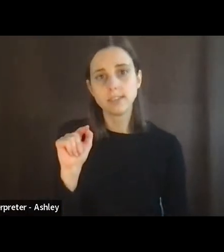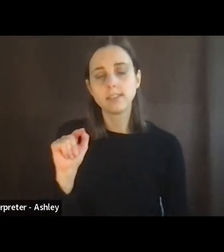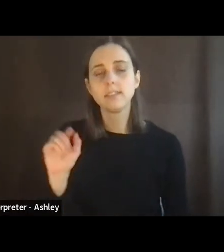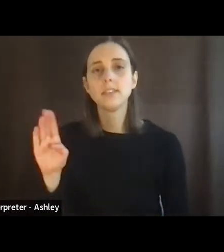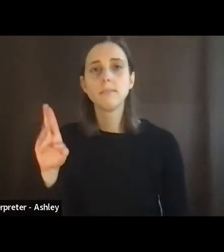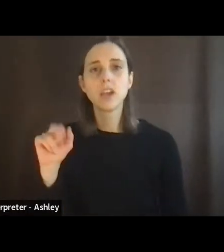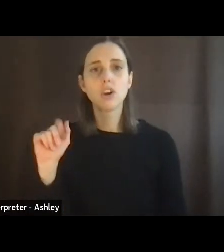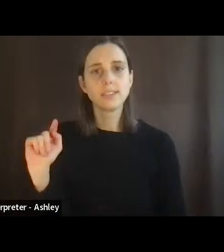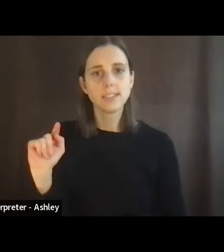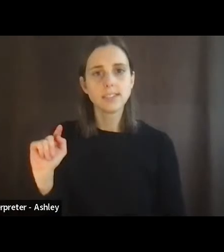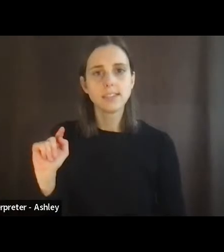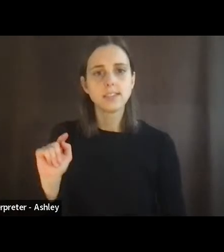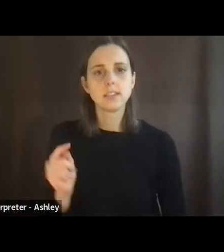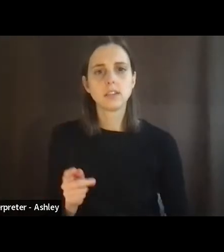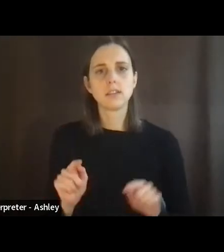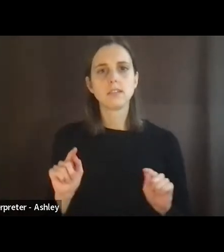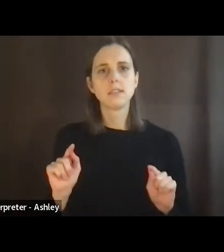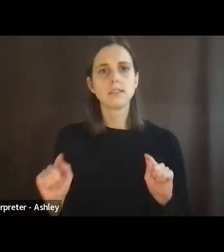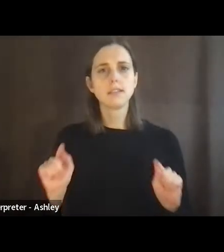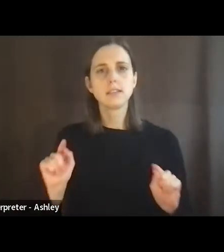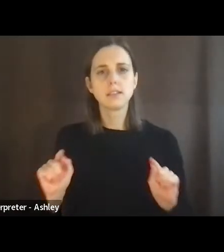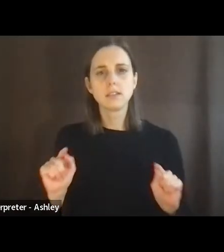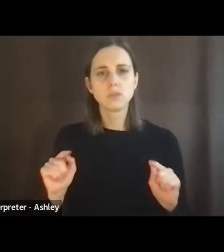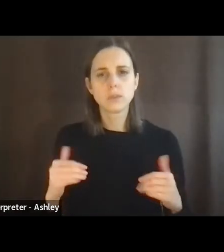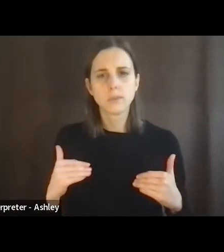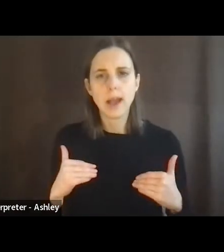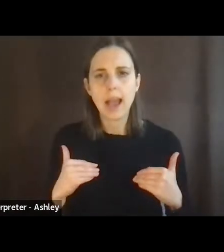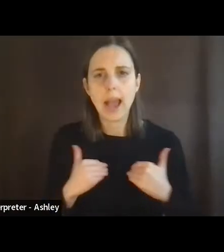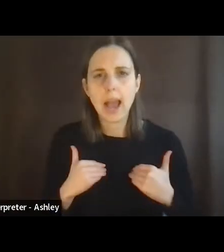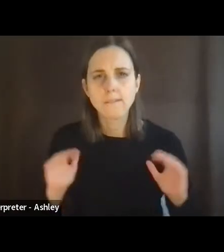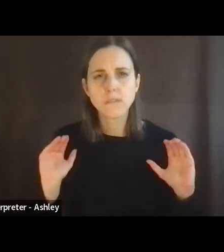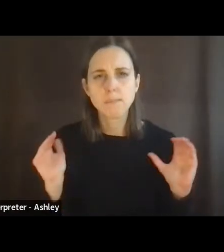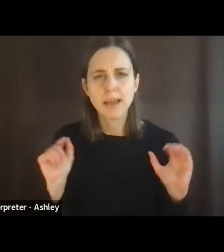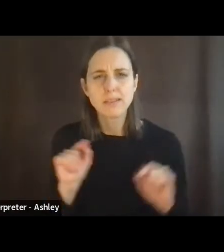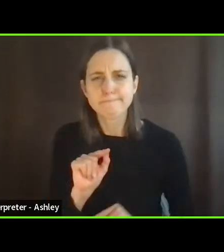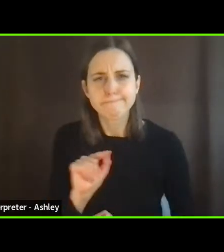Is there someplace I can read more about that?